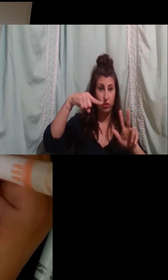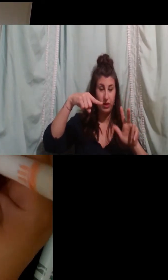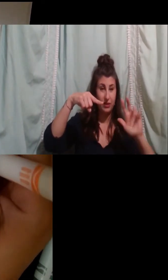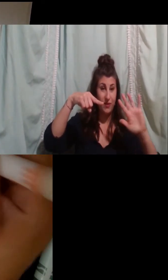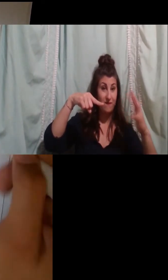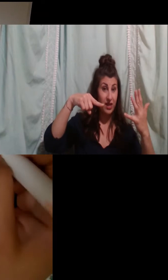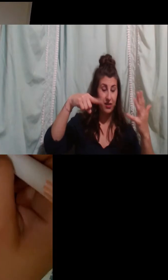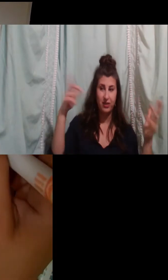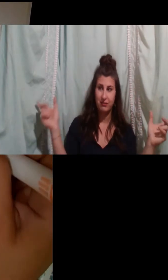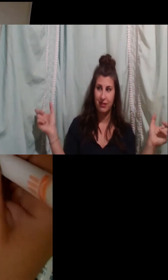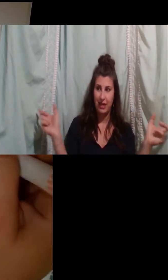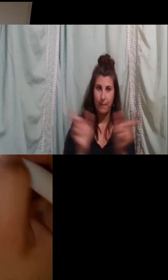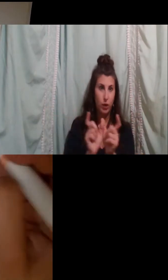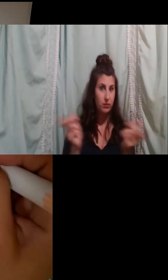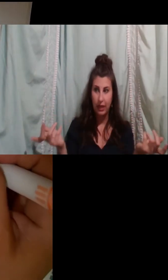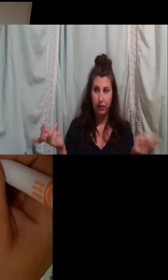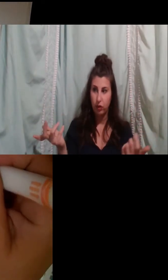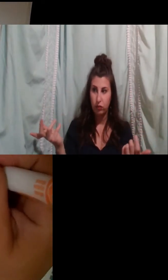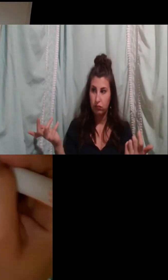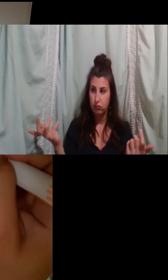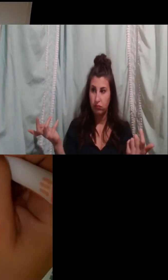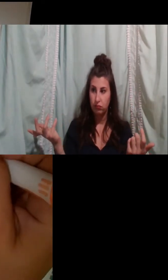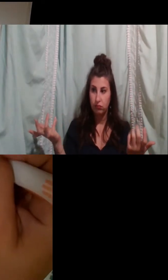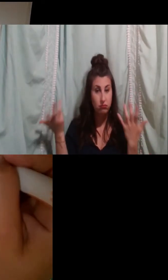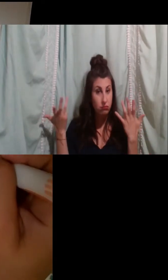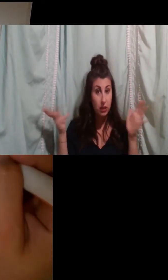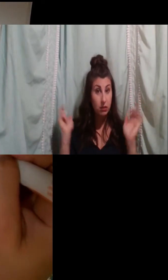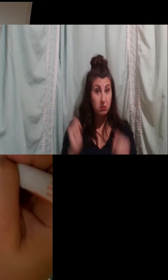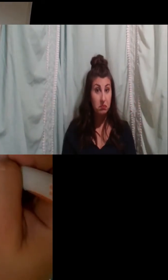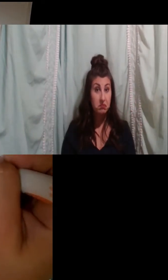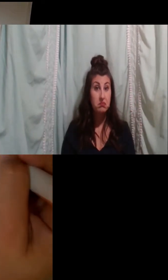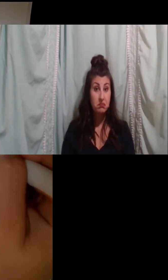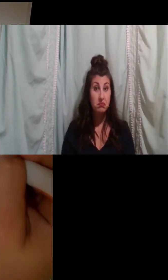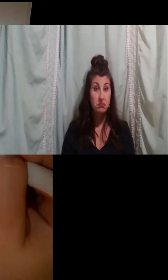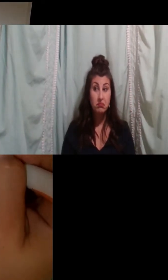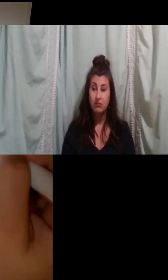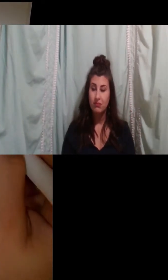to the 5th and put them together.